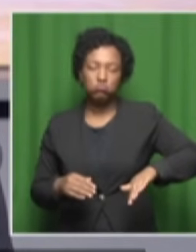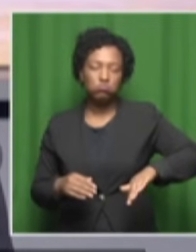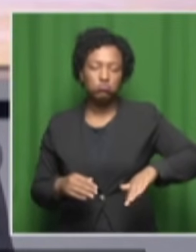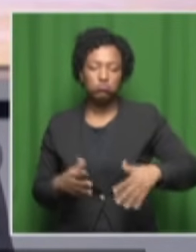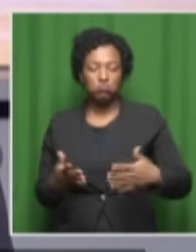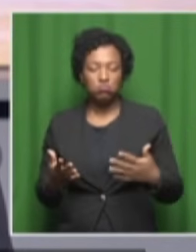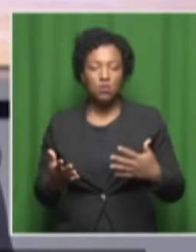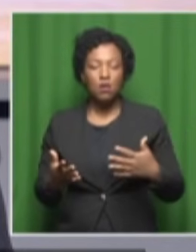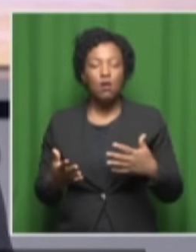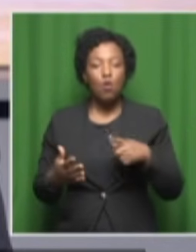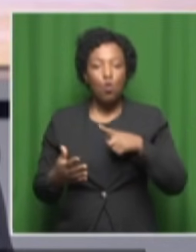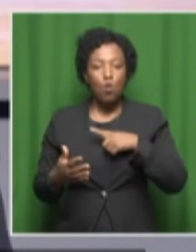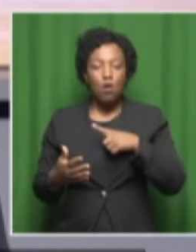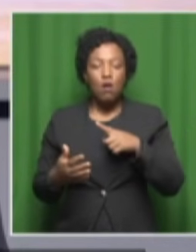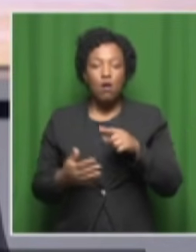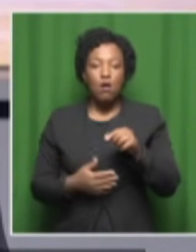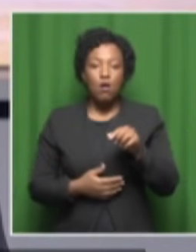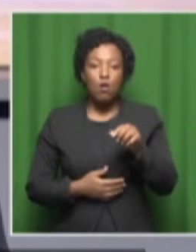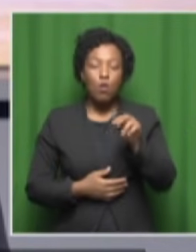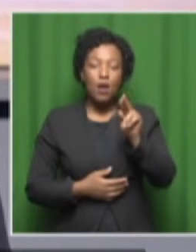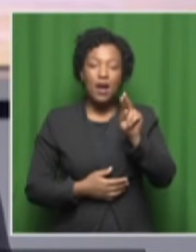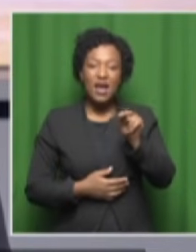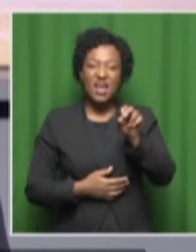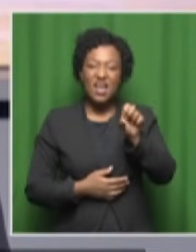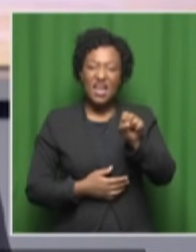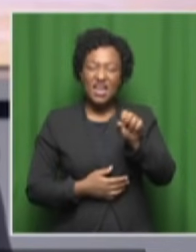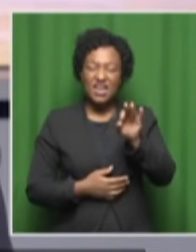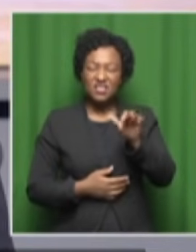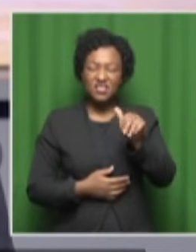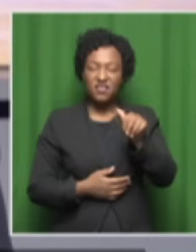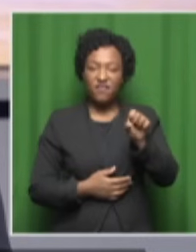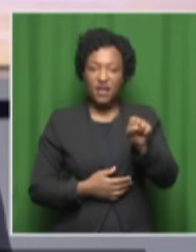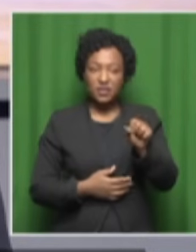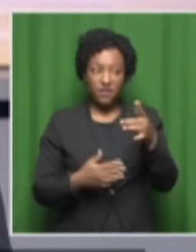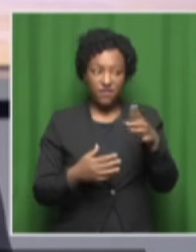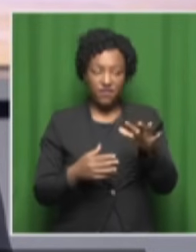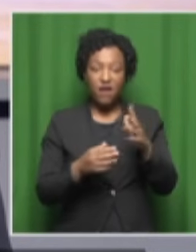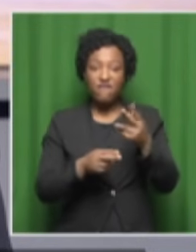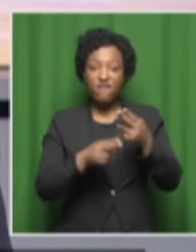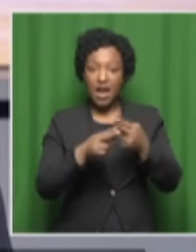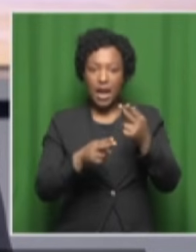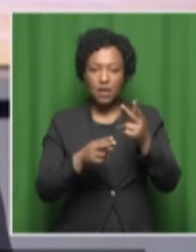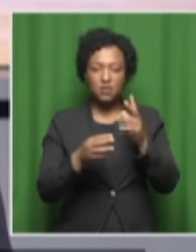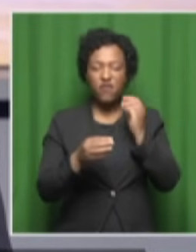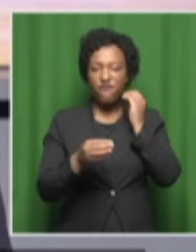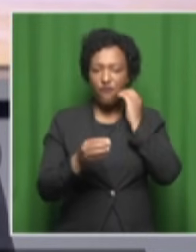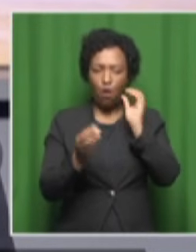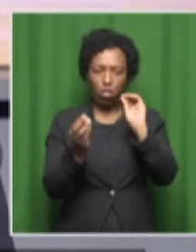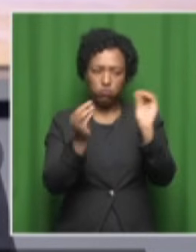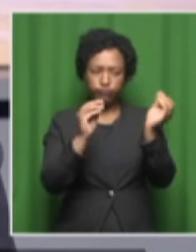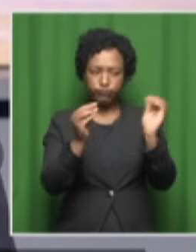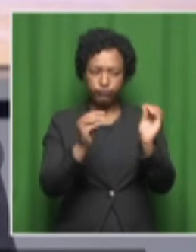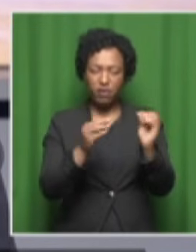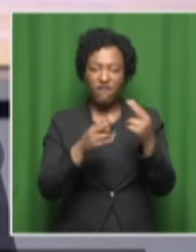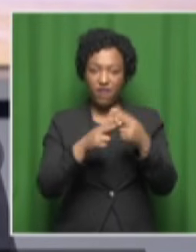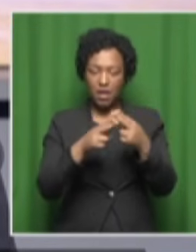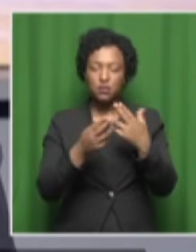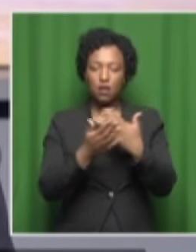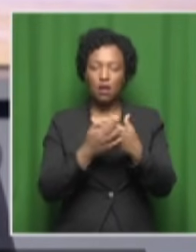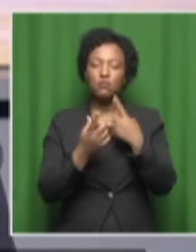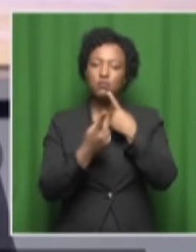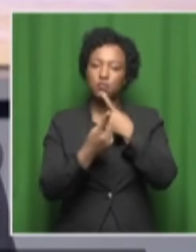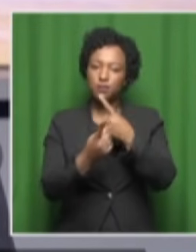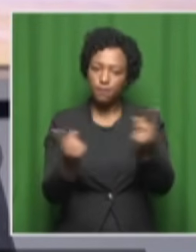as I think the NSFAS in the coming few weeks finalize the details, will be issued. So this fund, for instance,